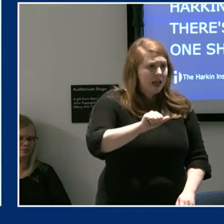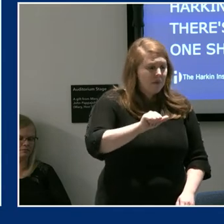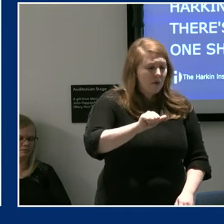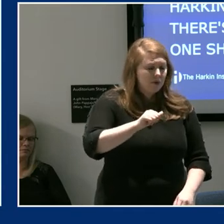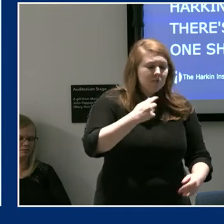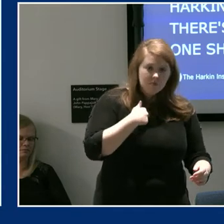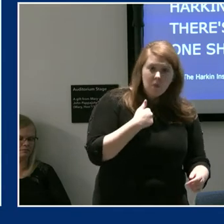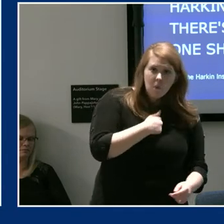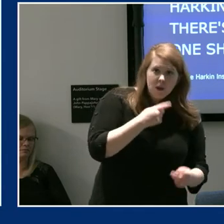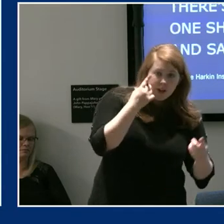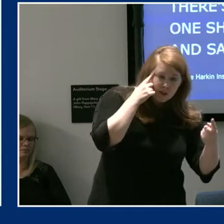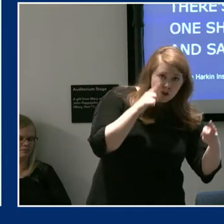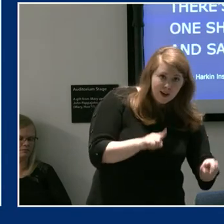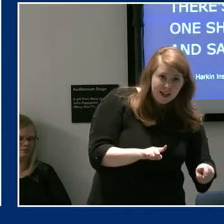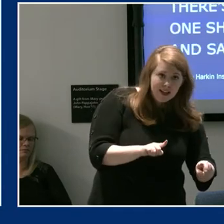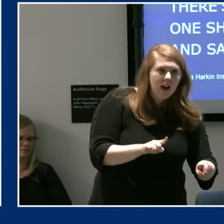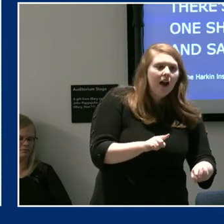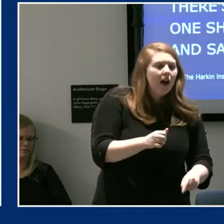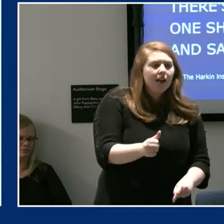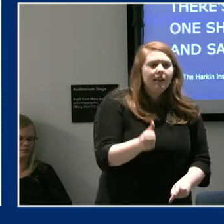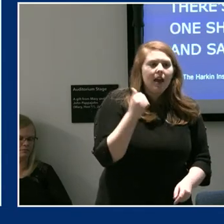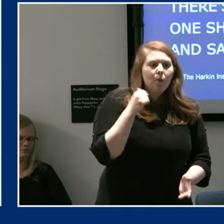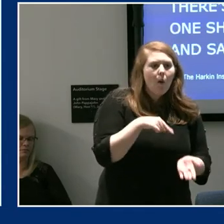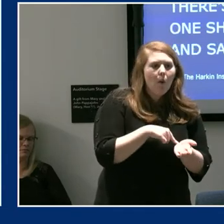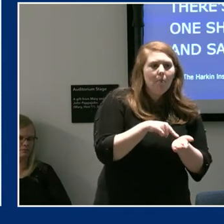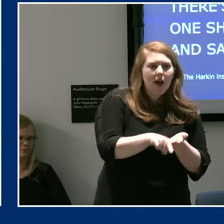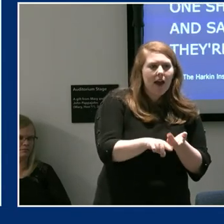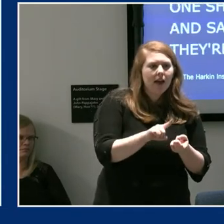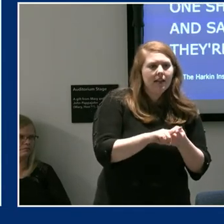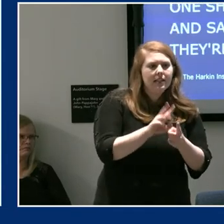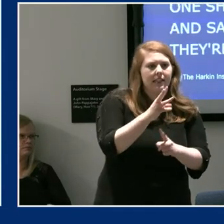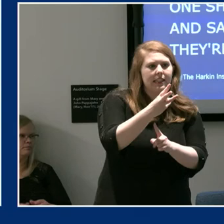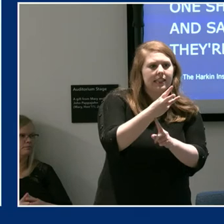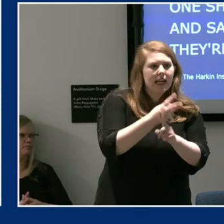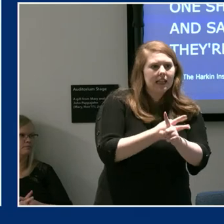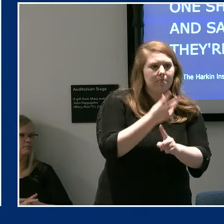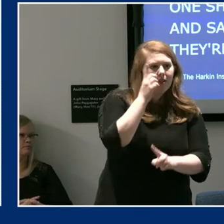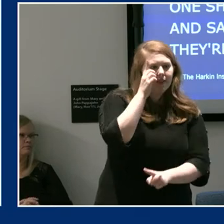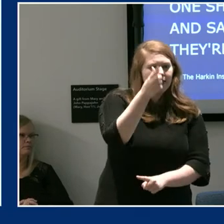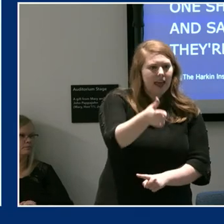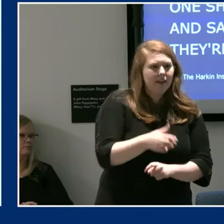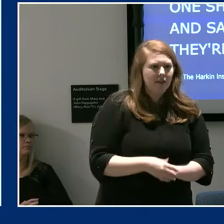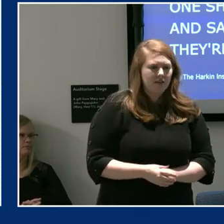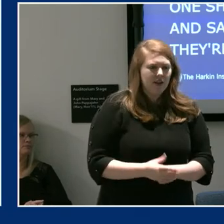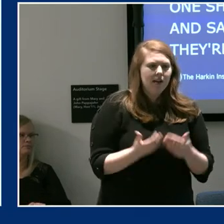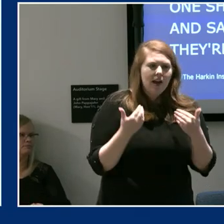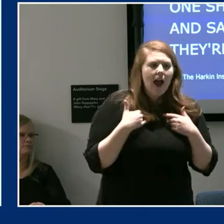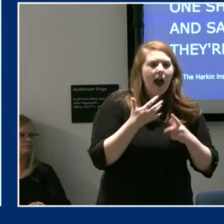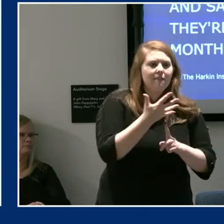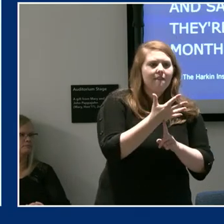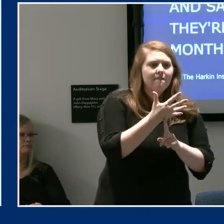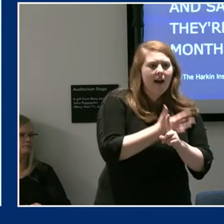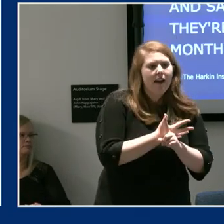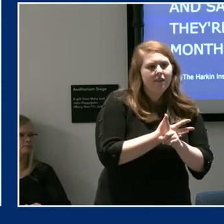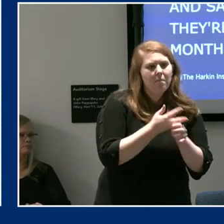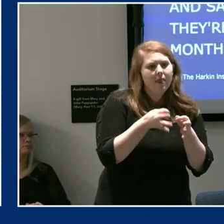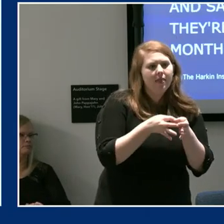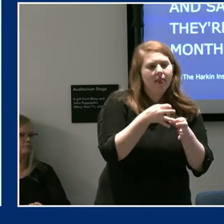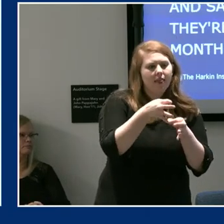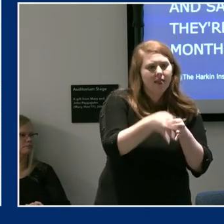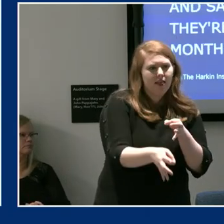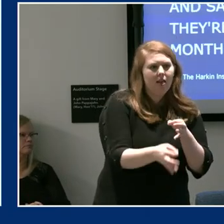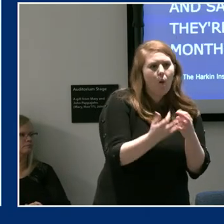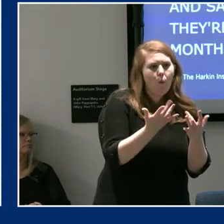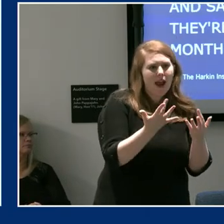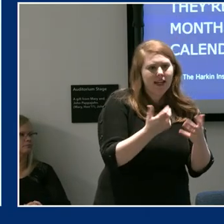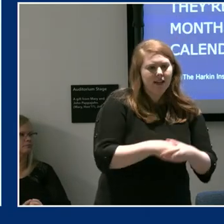agree, they're not going to pay you benefits until 6 months after that. Okay, there's a five-month calendar waiting period in the